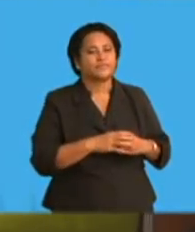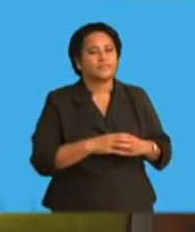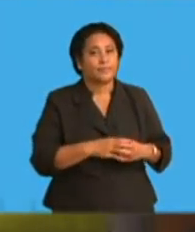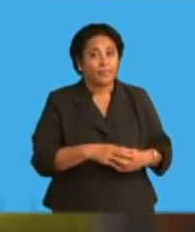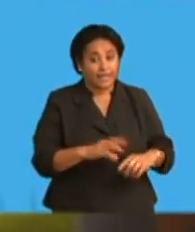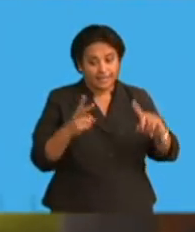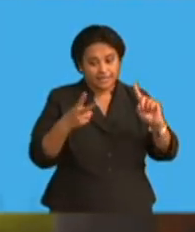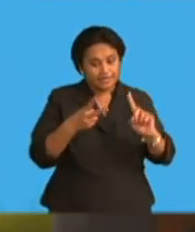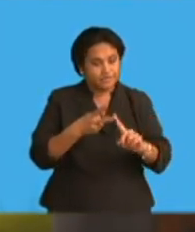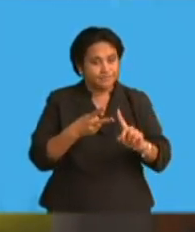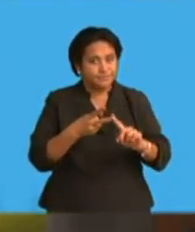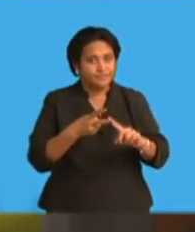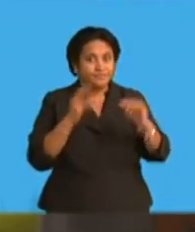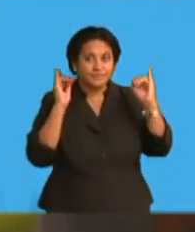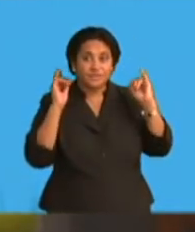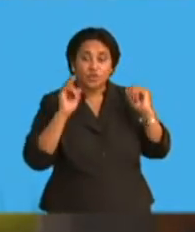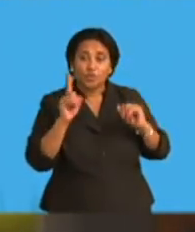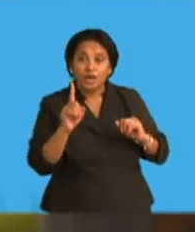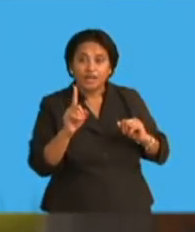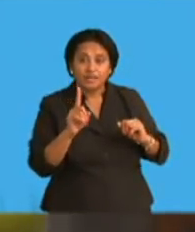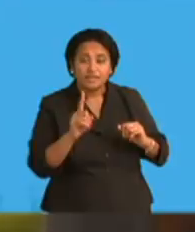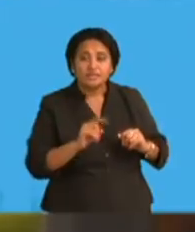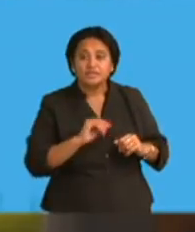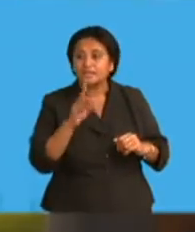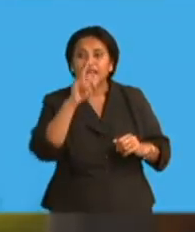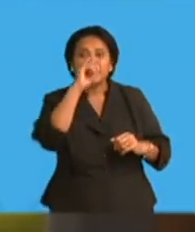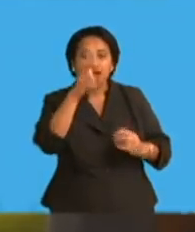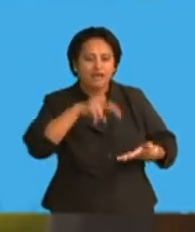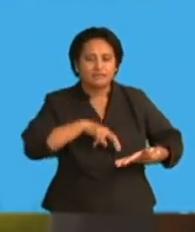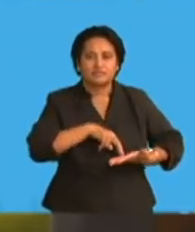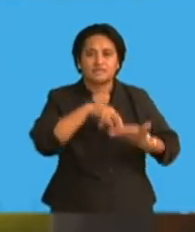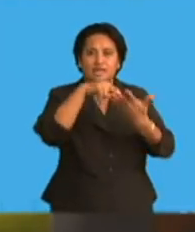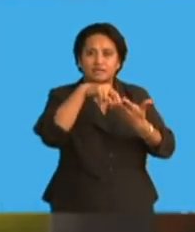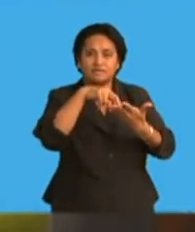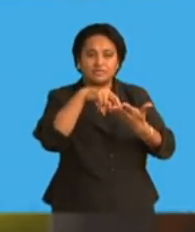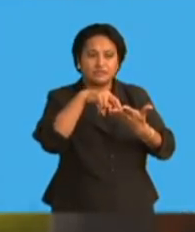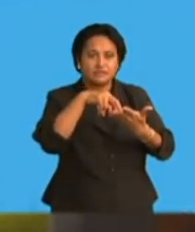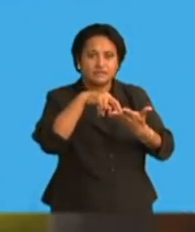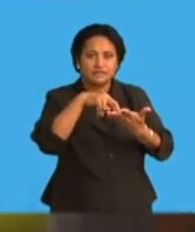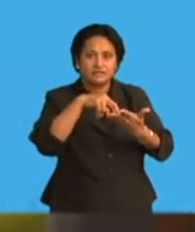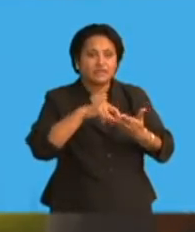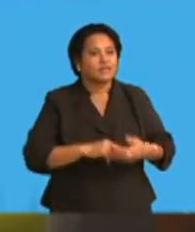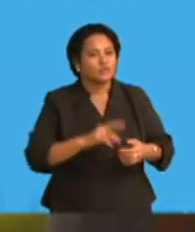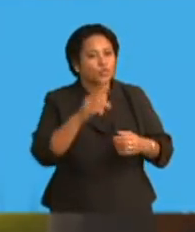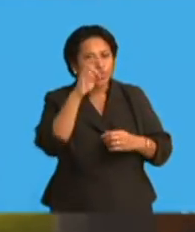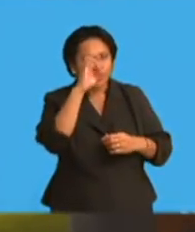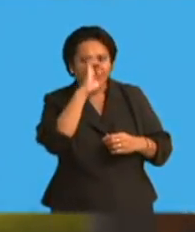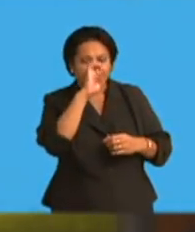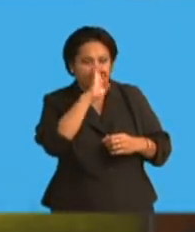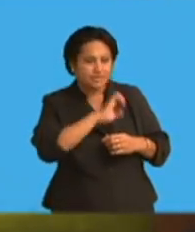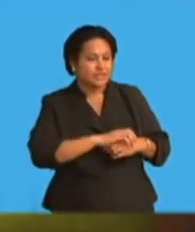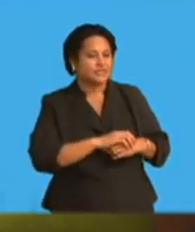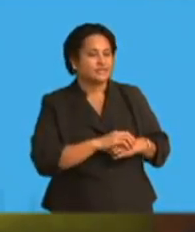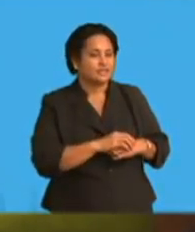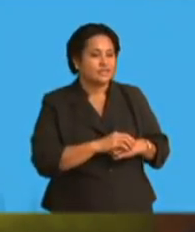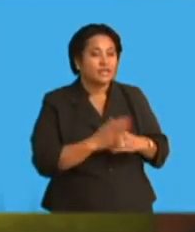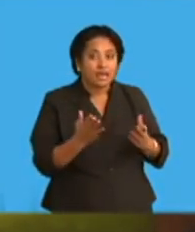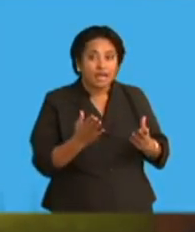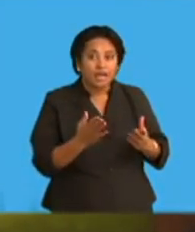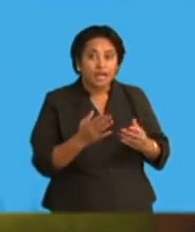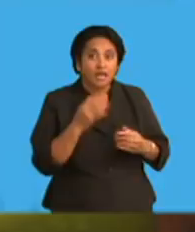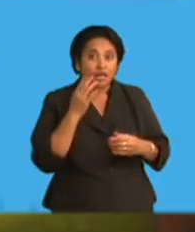other issue there also is the inability to stand up to the rhetoric of ethnicity. In particular when it boils